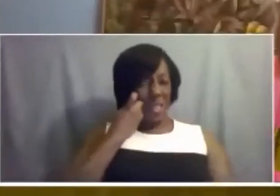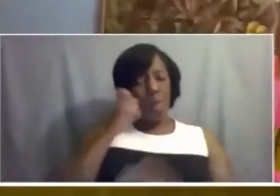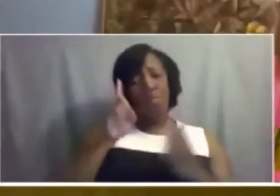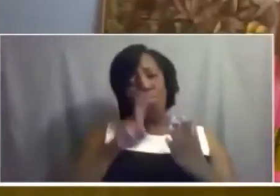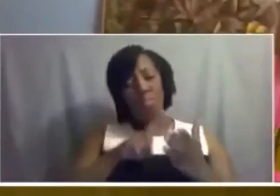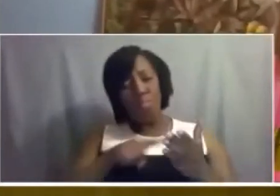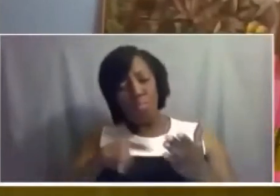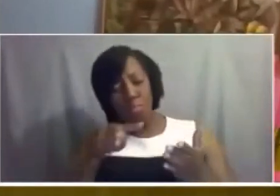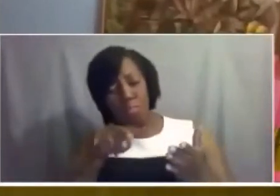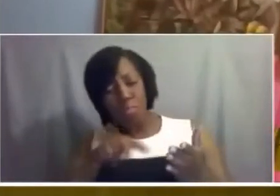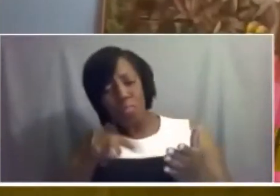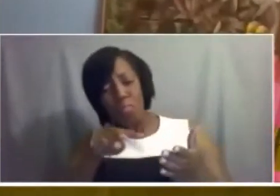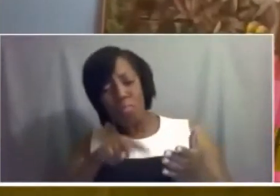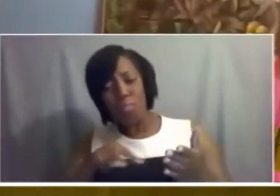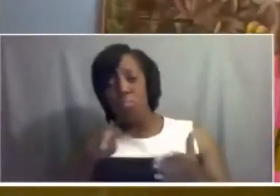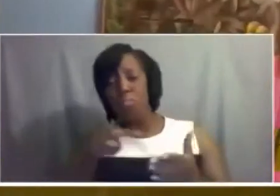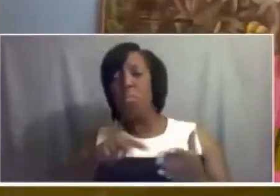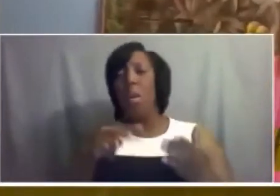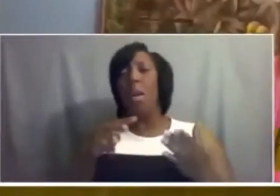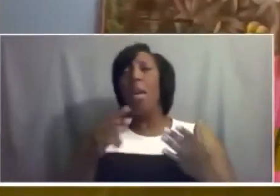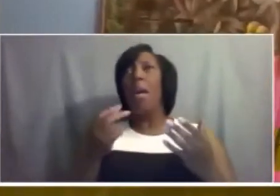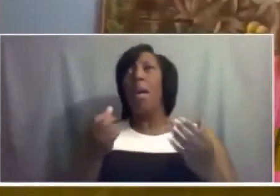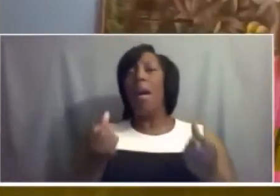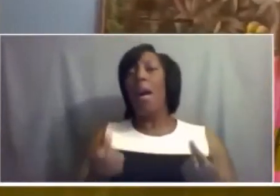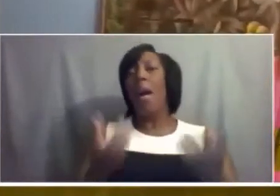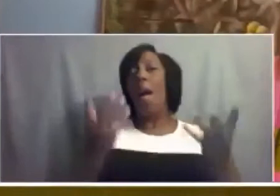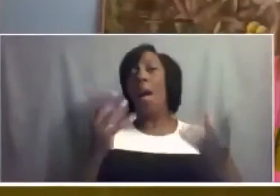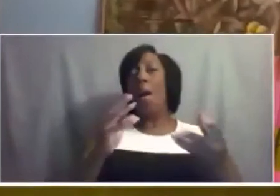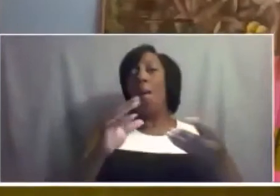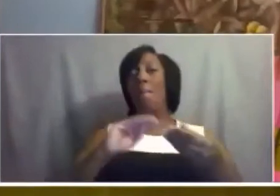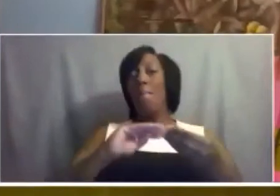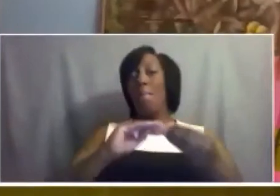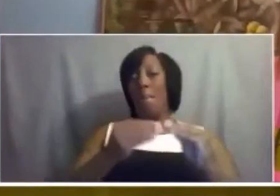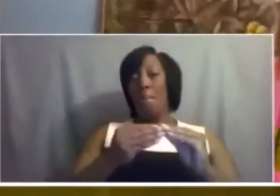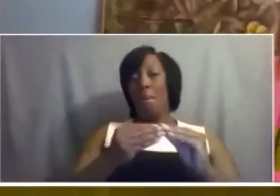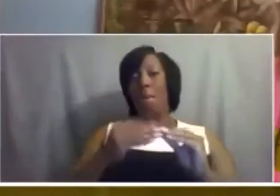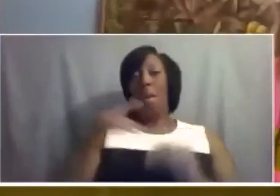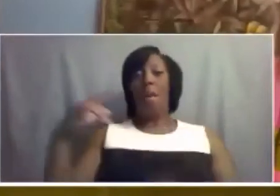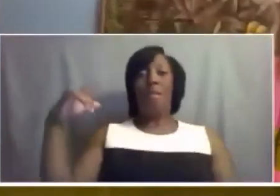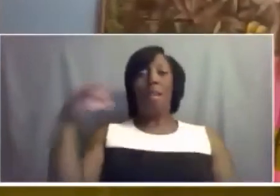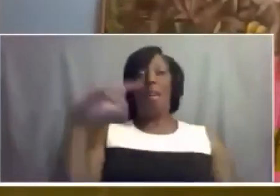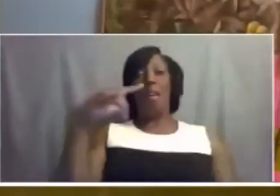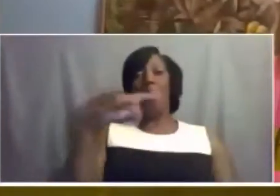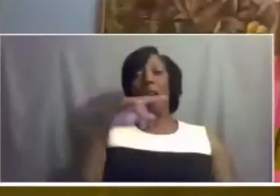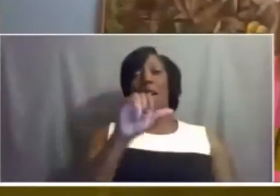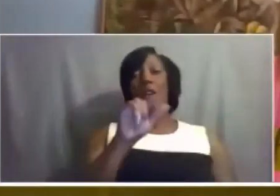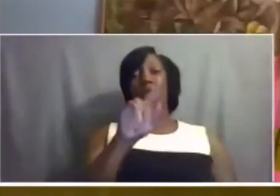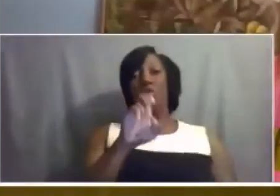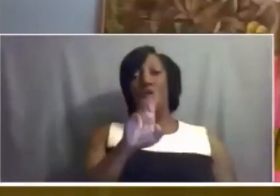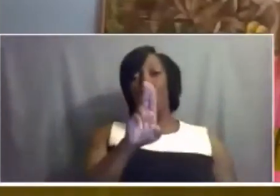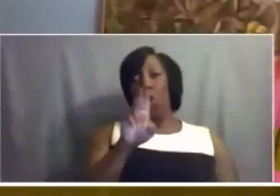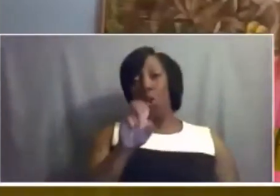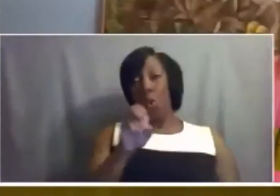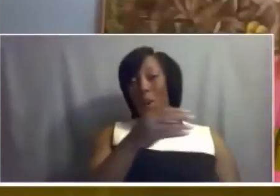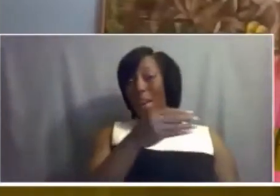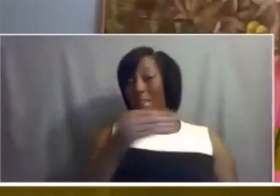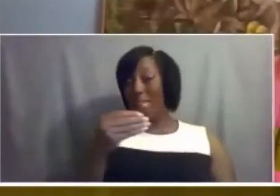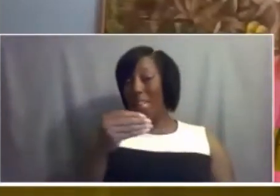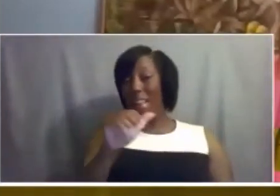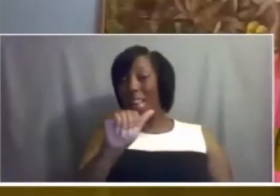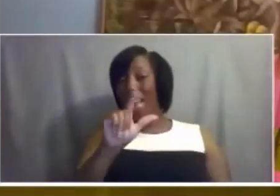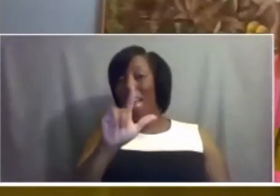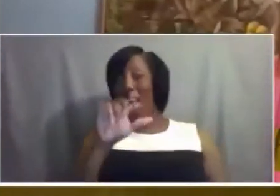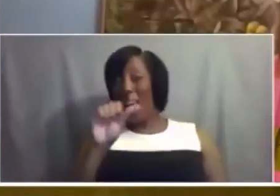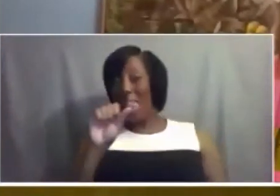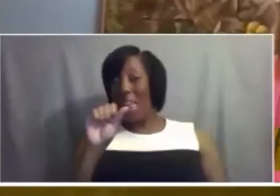the number of airstrikes that the US and its close allies have conducted since the war on terror